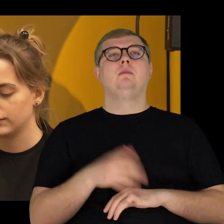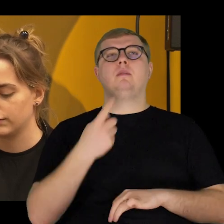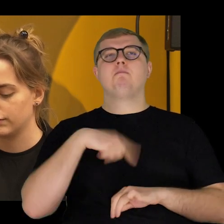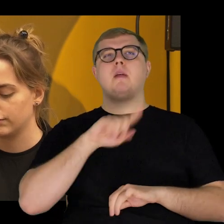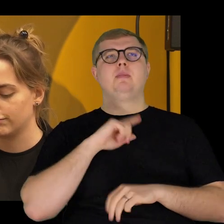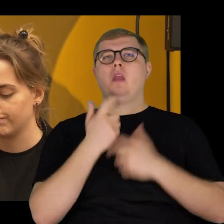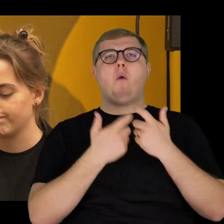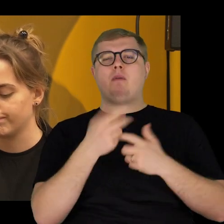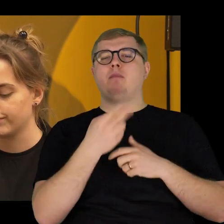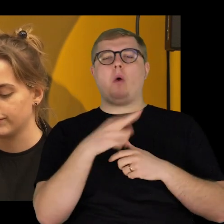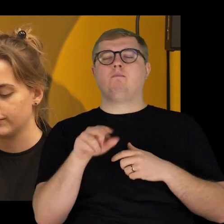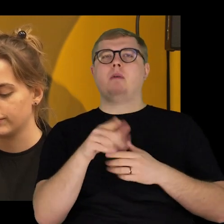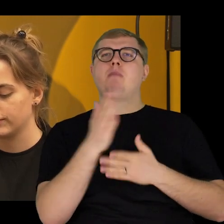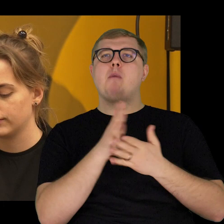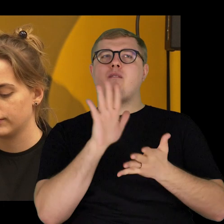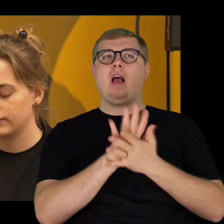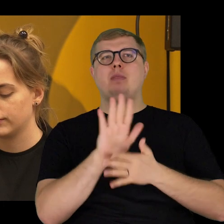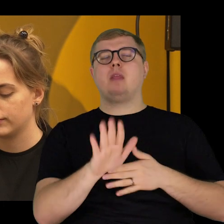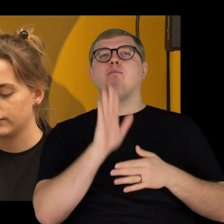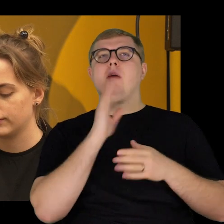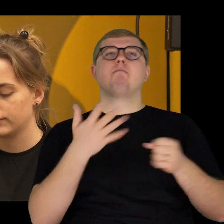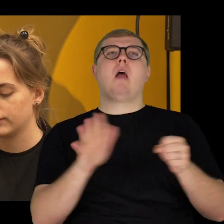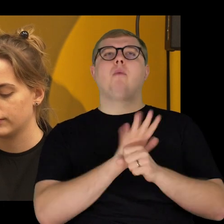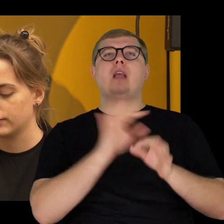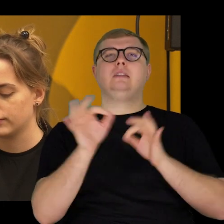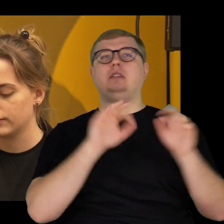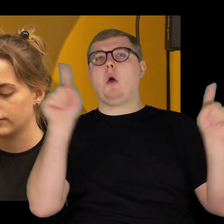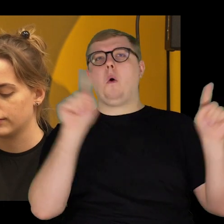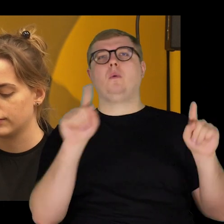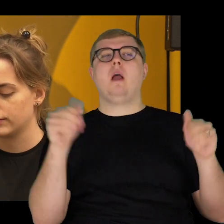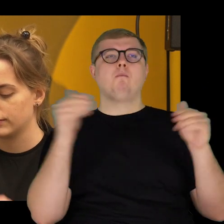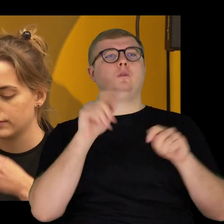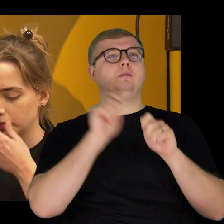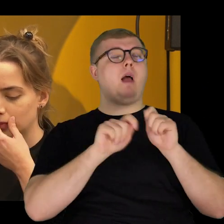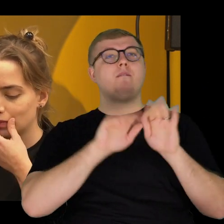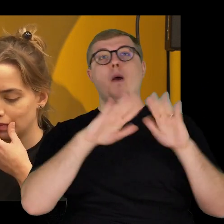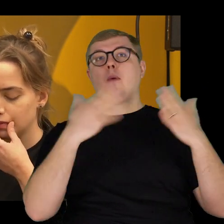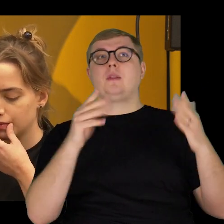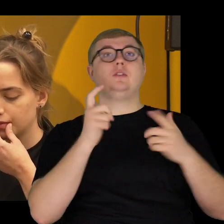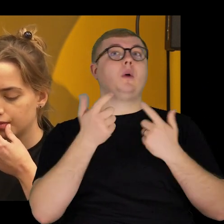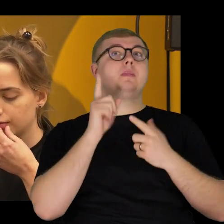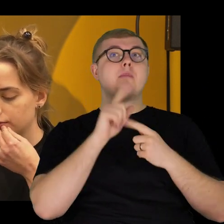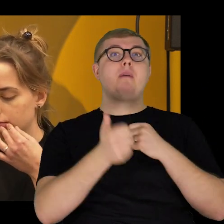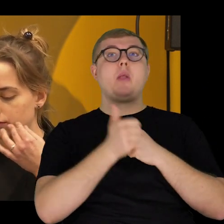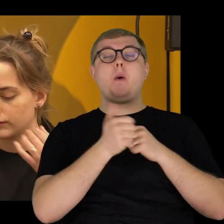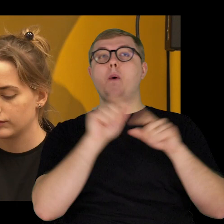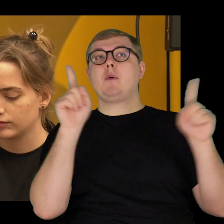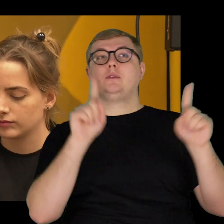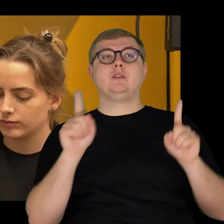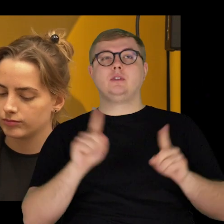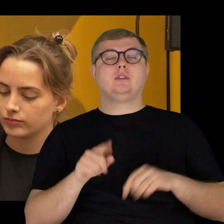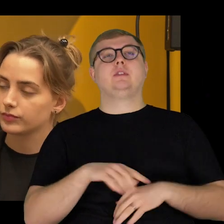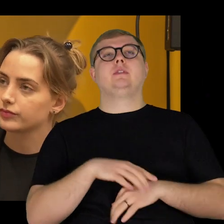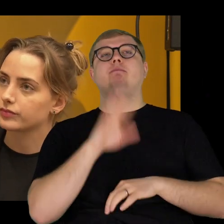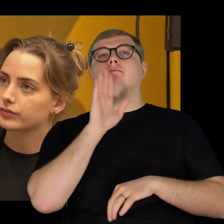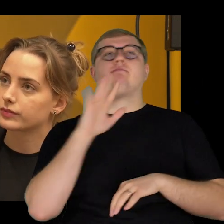mapping. Our mapping are like full of stories that you can and that you can discover. It's really about like, you know,